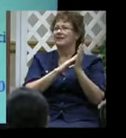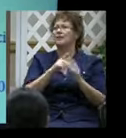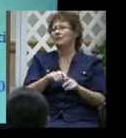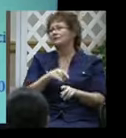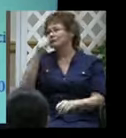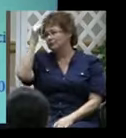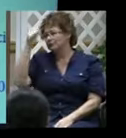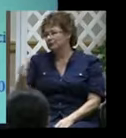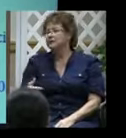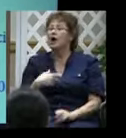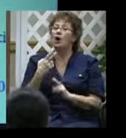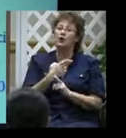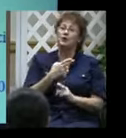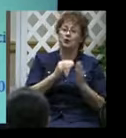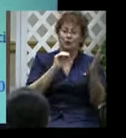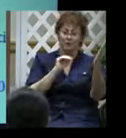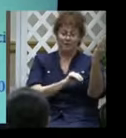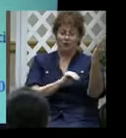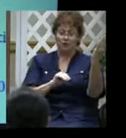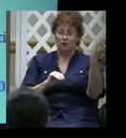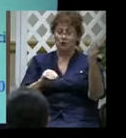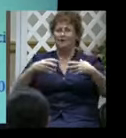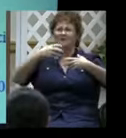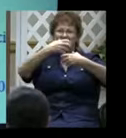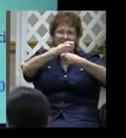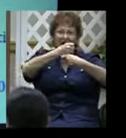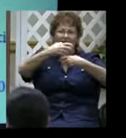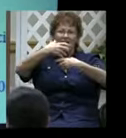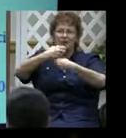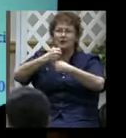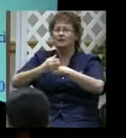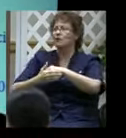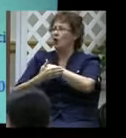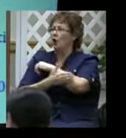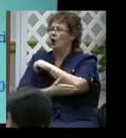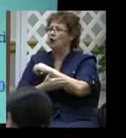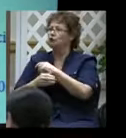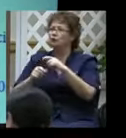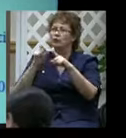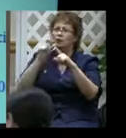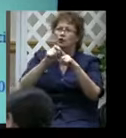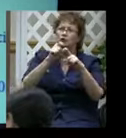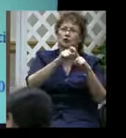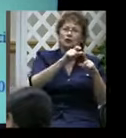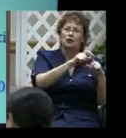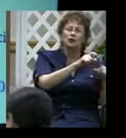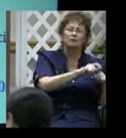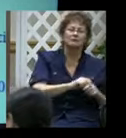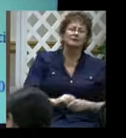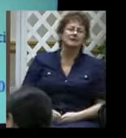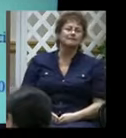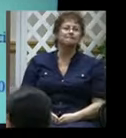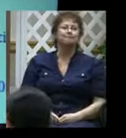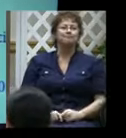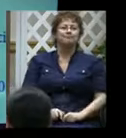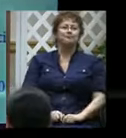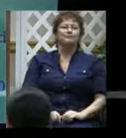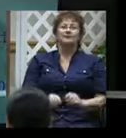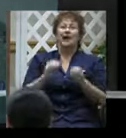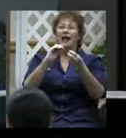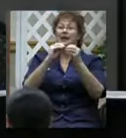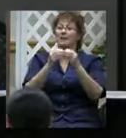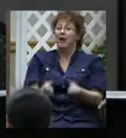I do use footnotes to explain acronyms or country-specific terms. And also I unnumber each